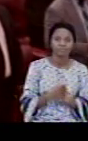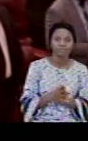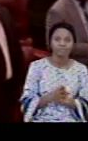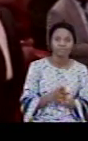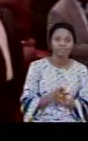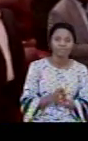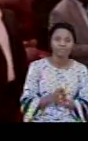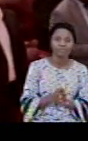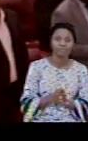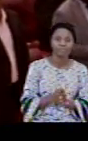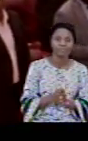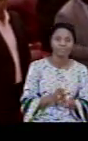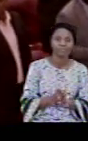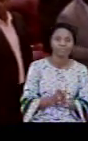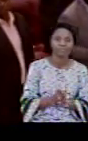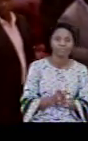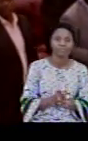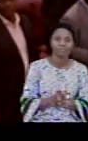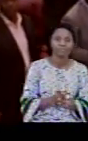Redeemed.